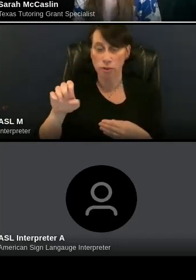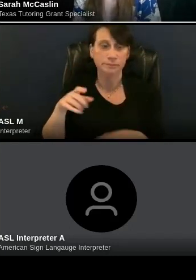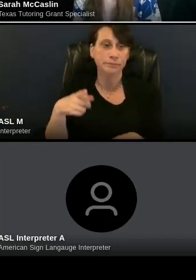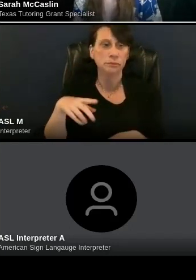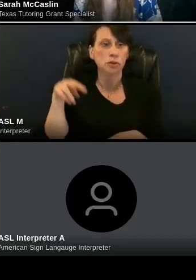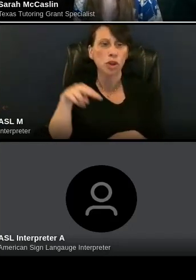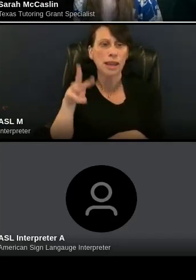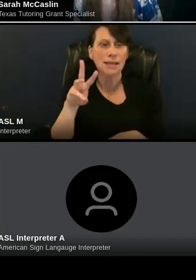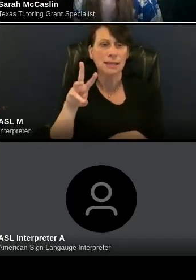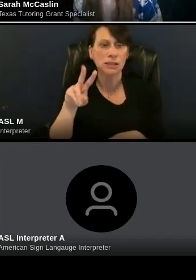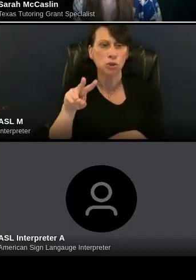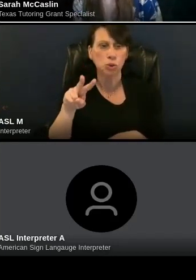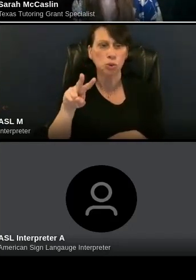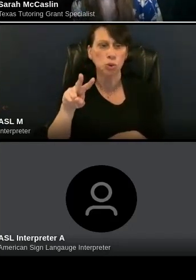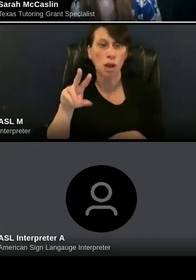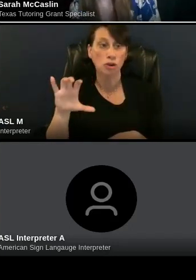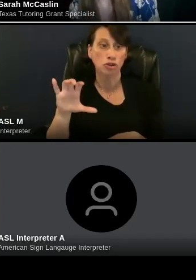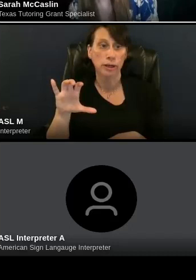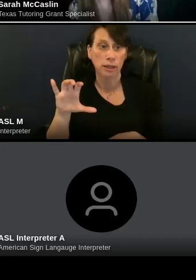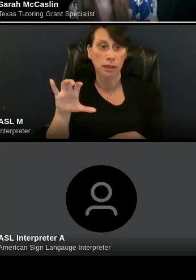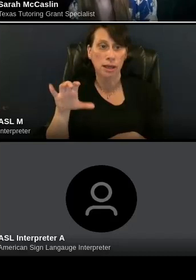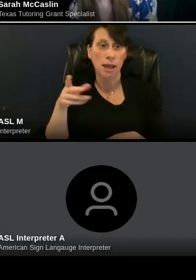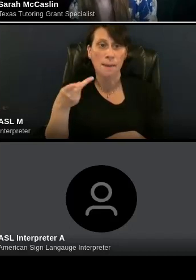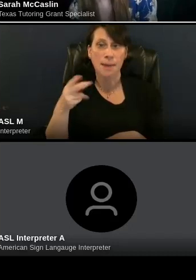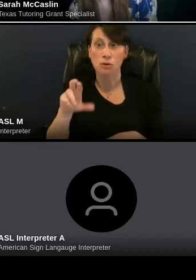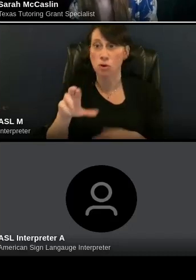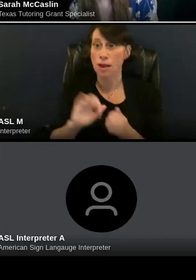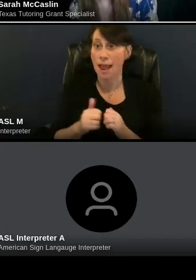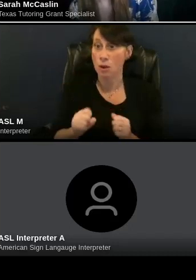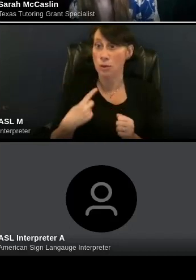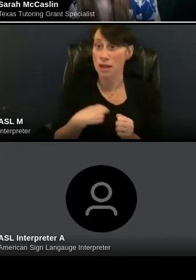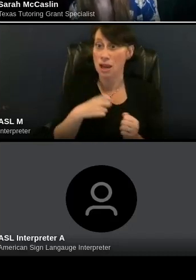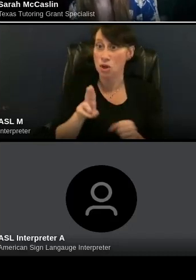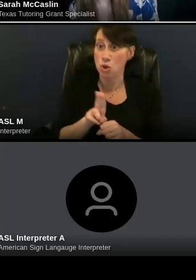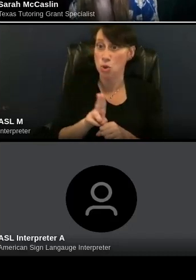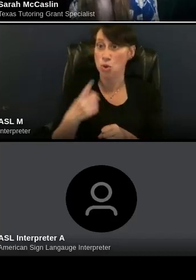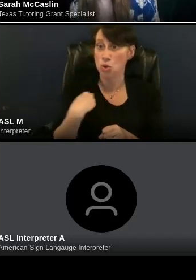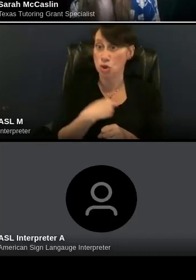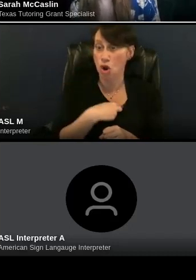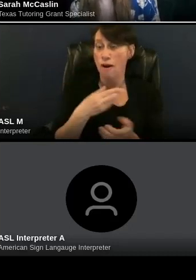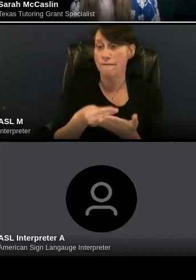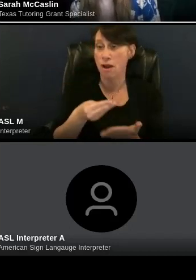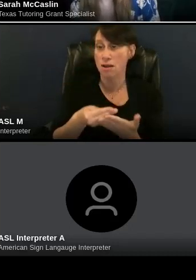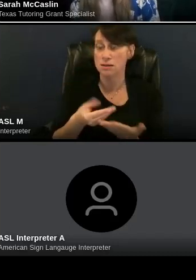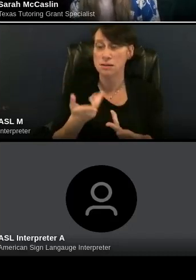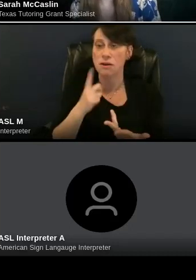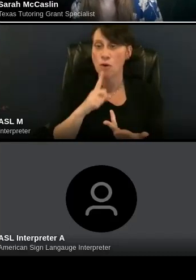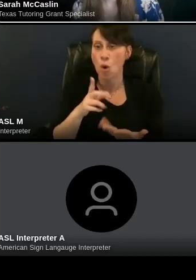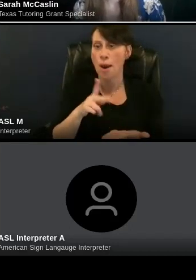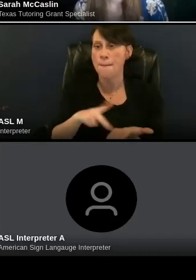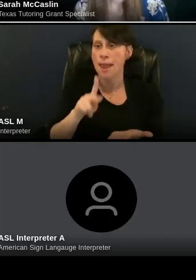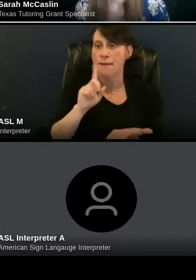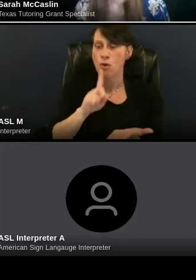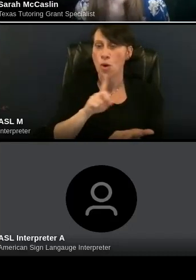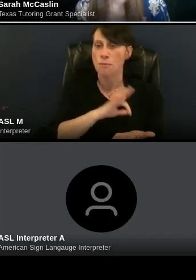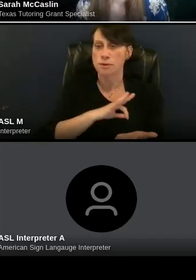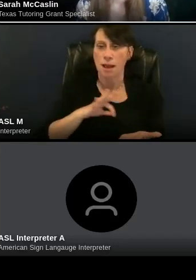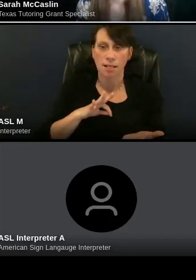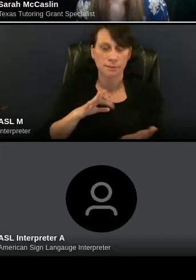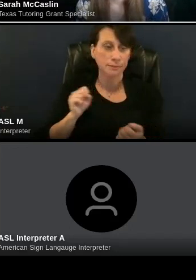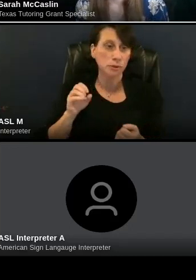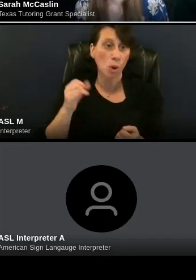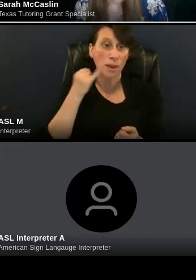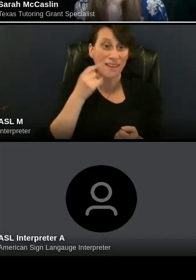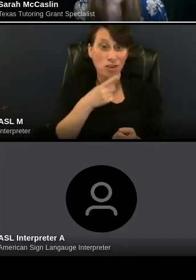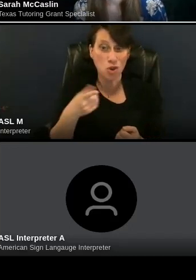6100 payroll, what are some ways that we can use our grant funds in this world of paying personnel? So if you've